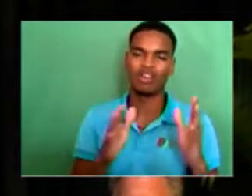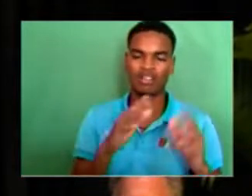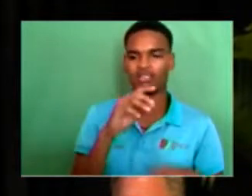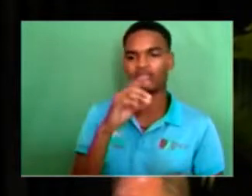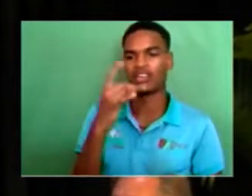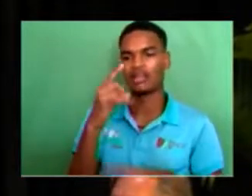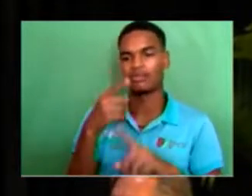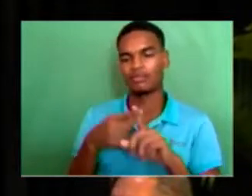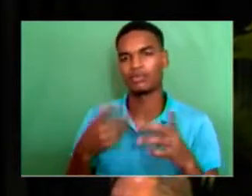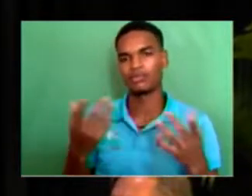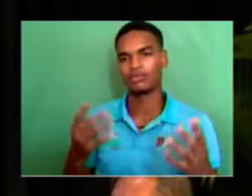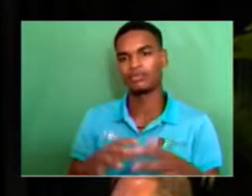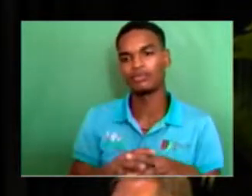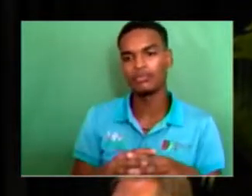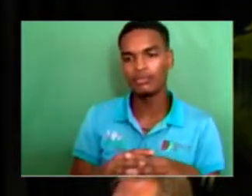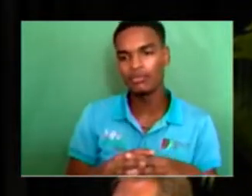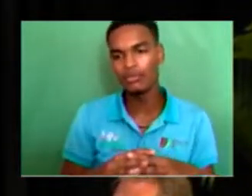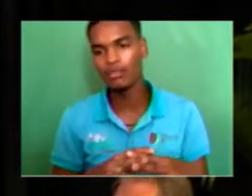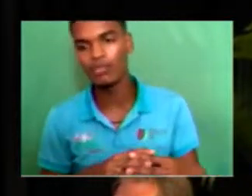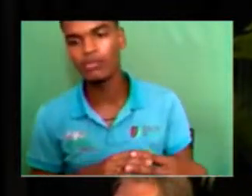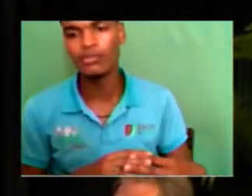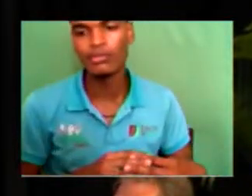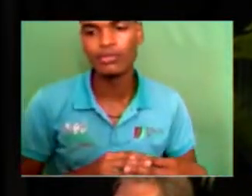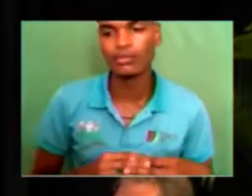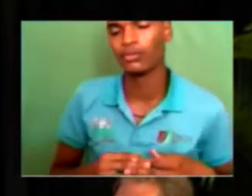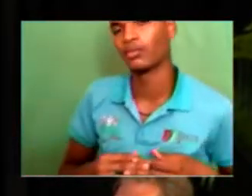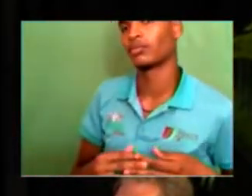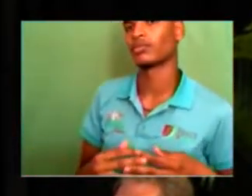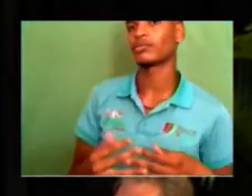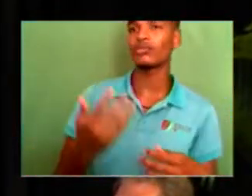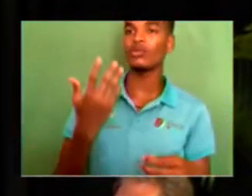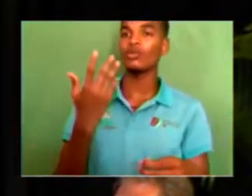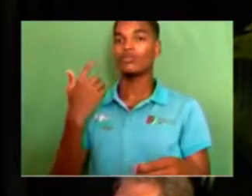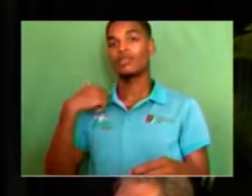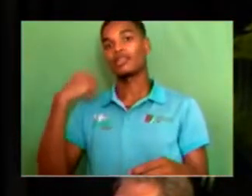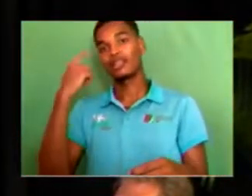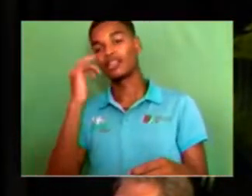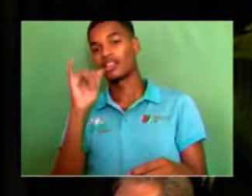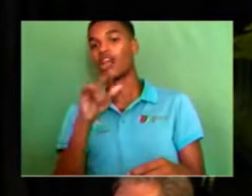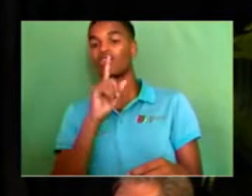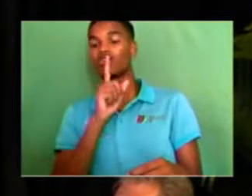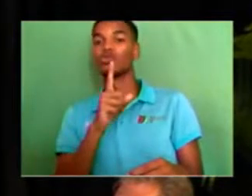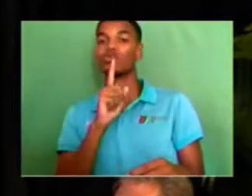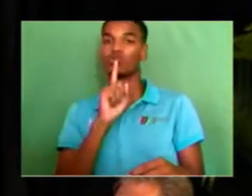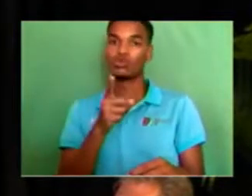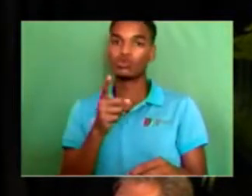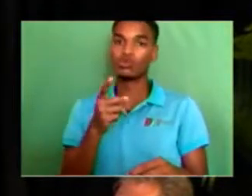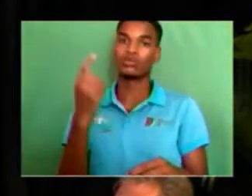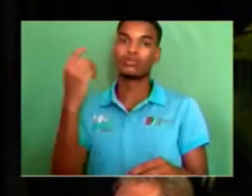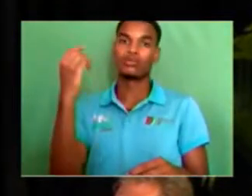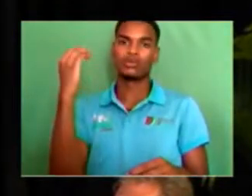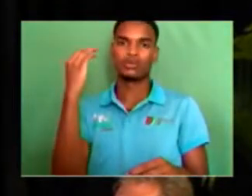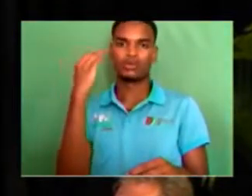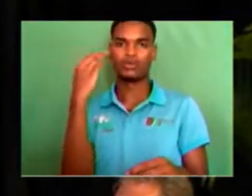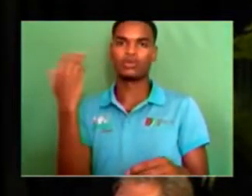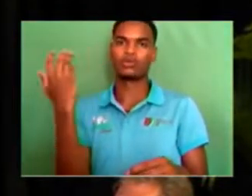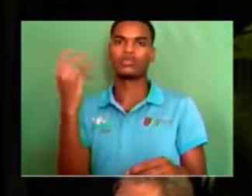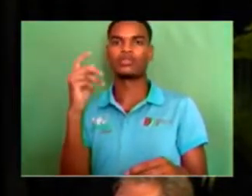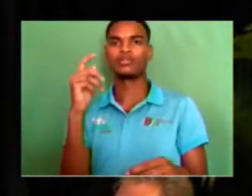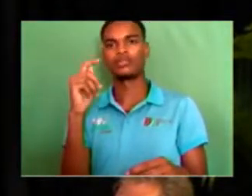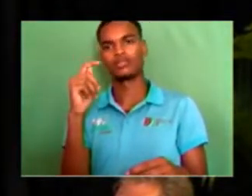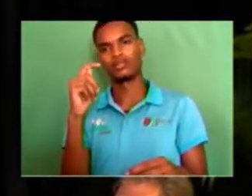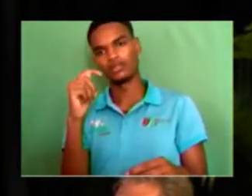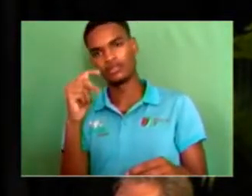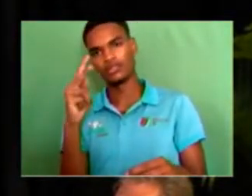I just want to say, I think that's all true for a new or a TV that is yet to be